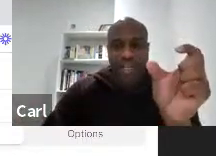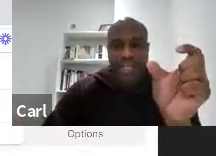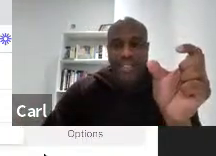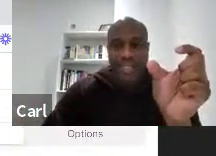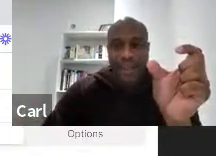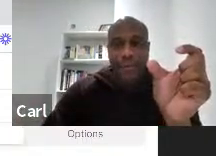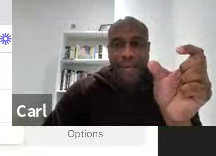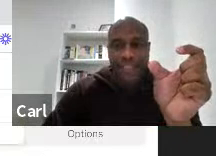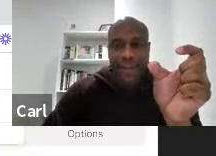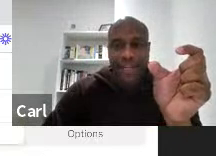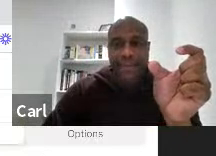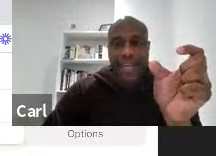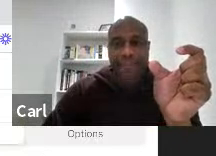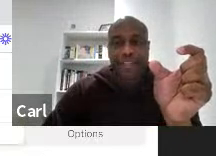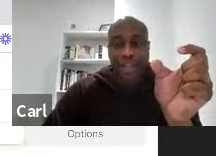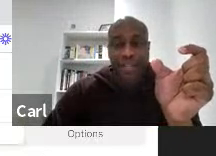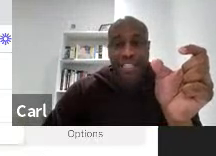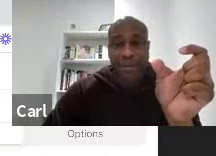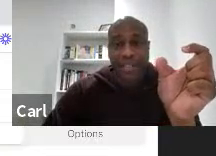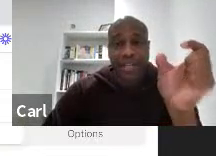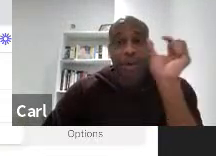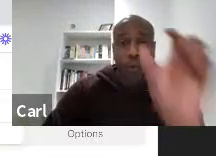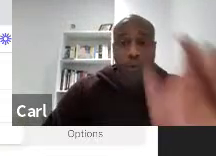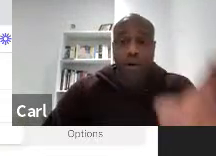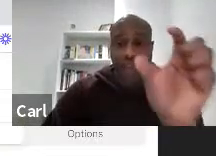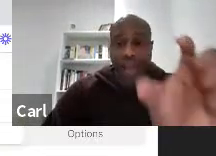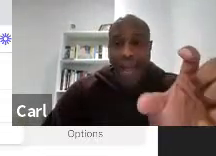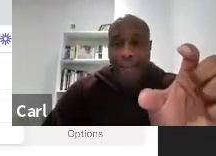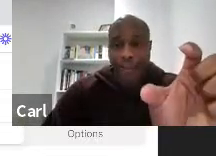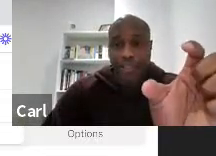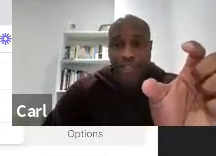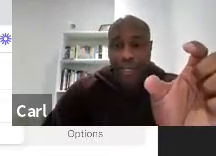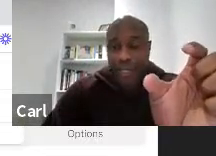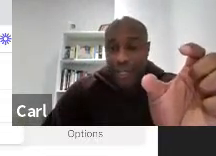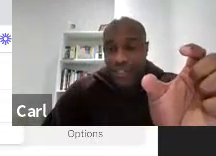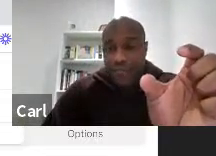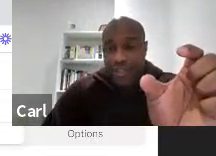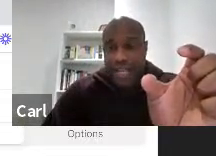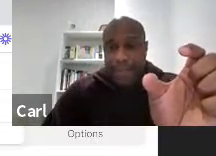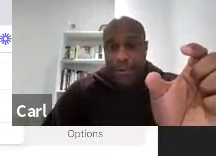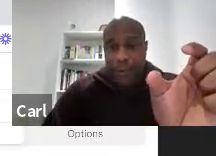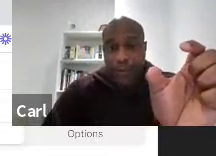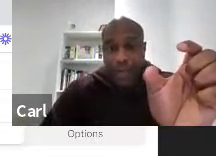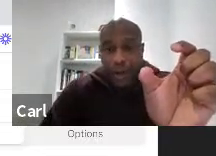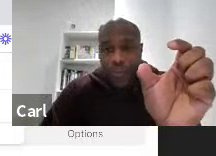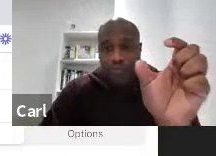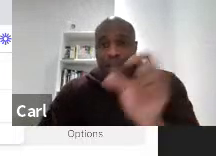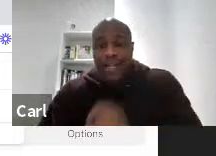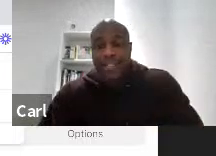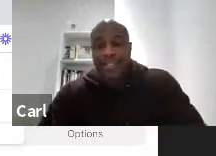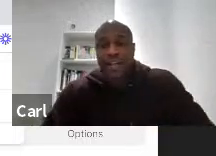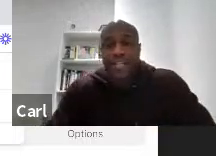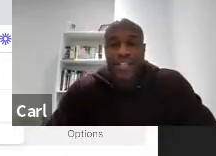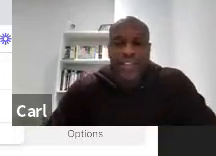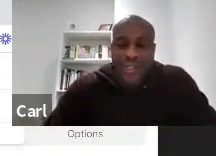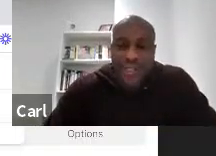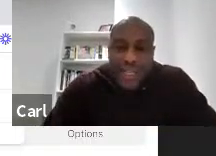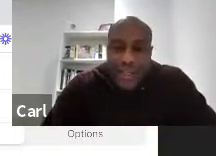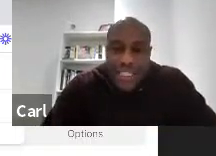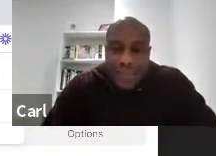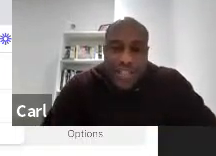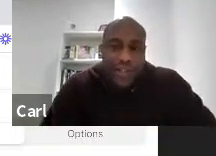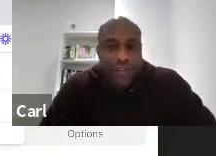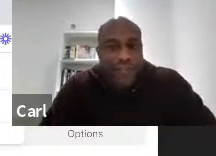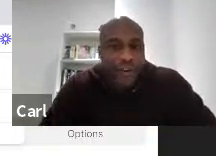a really simple interface to be able to customize what that app looks like. So for example, on the right-hand side, you can